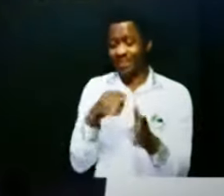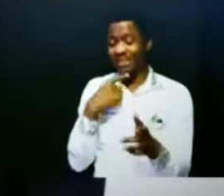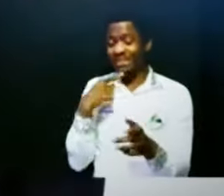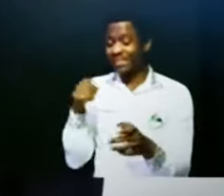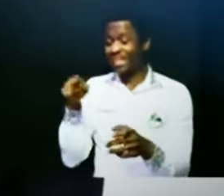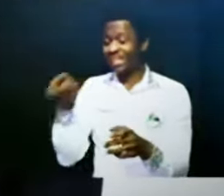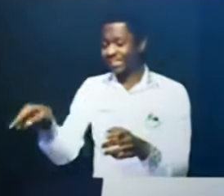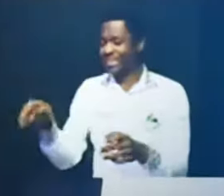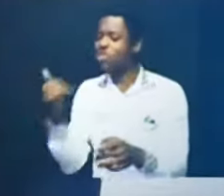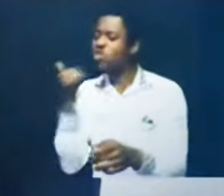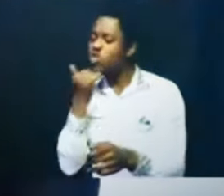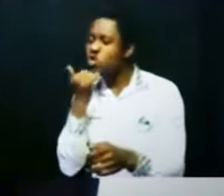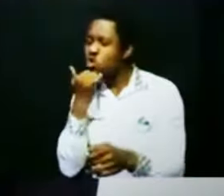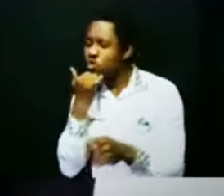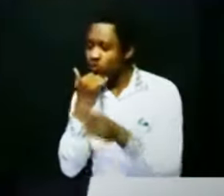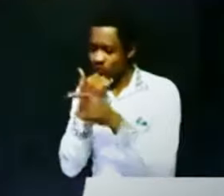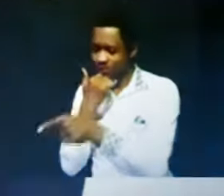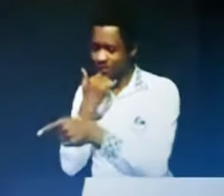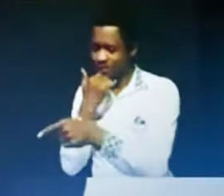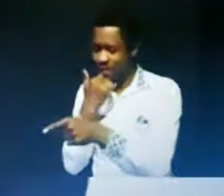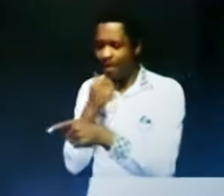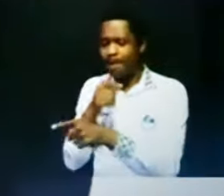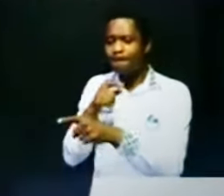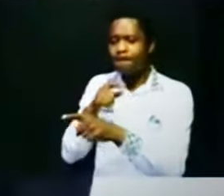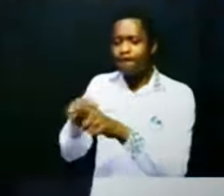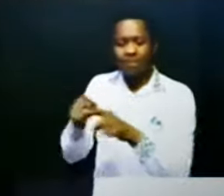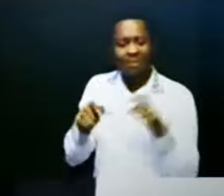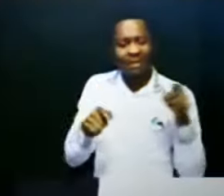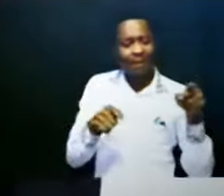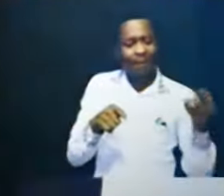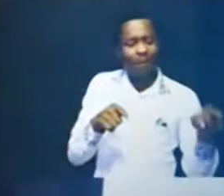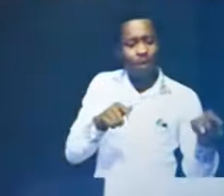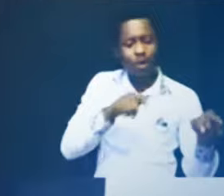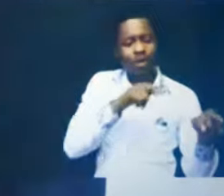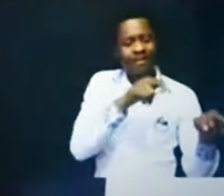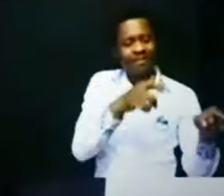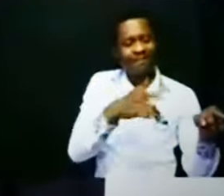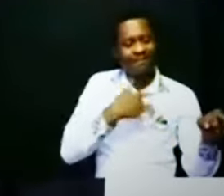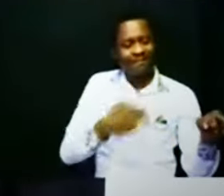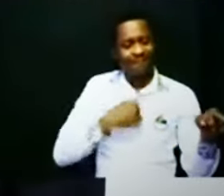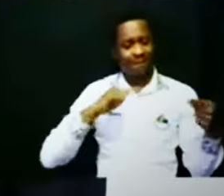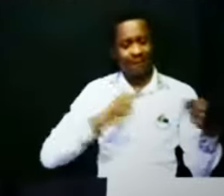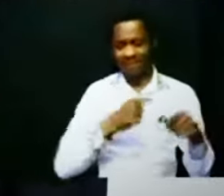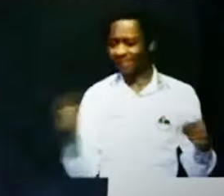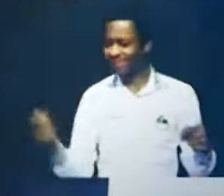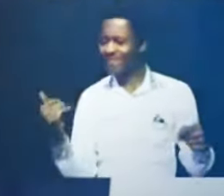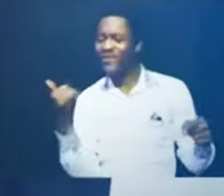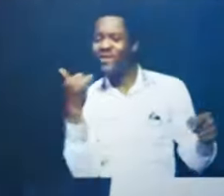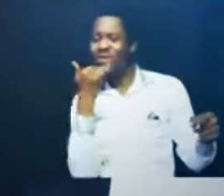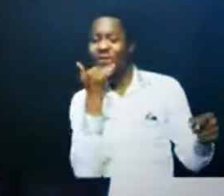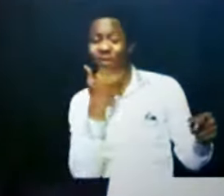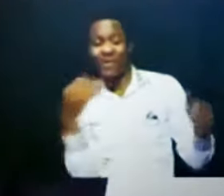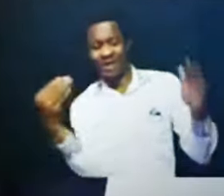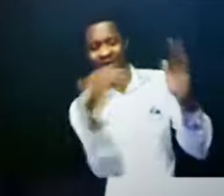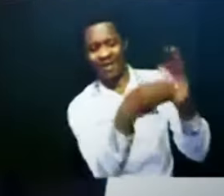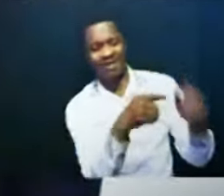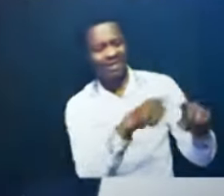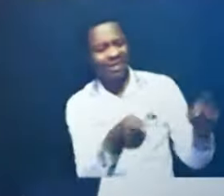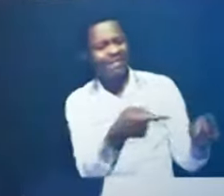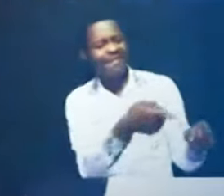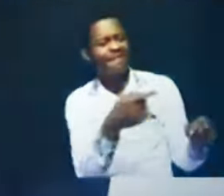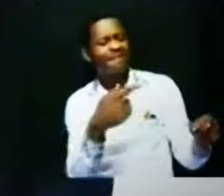you offended. And then they also try to kind of hold some grudge